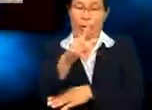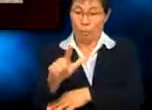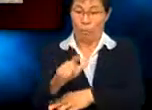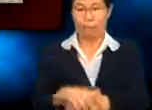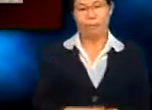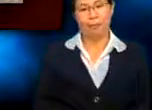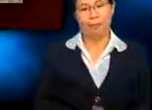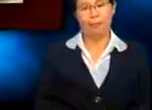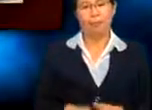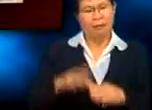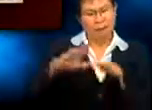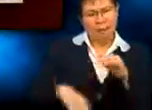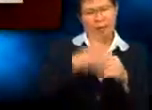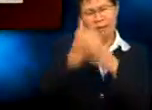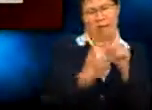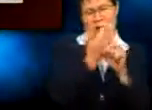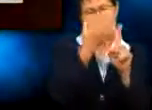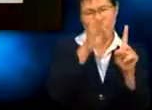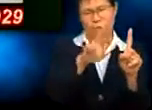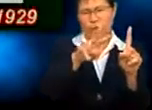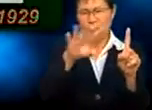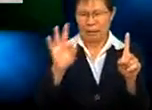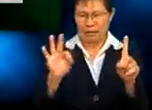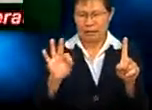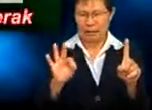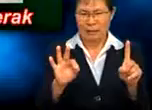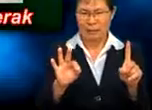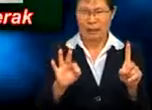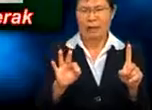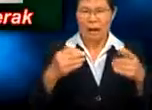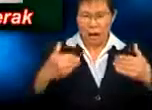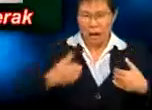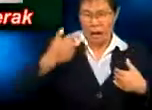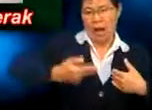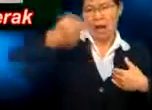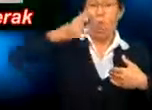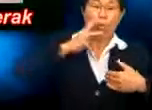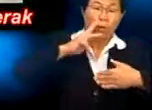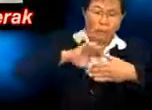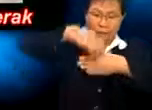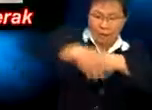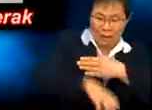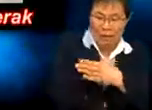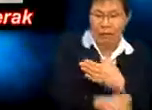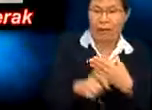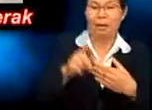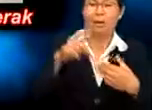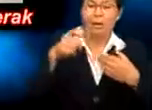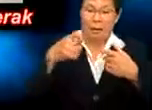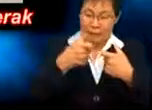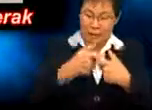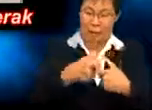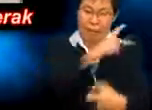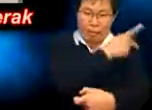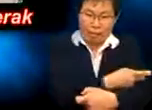Lumpur. Then, in 1929, a hydroelectric power station was